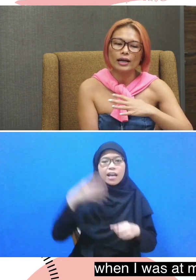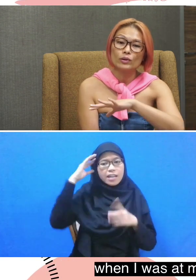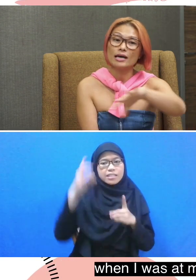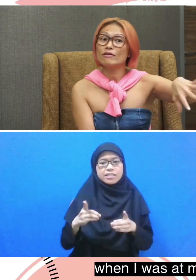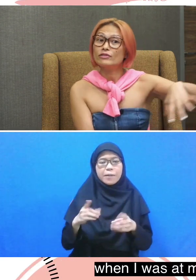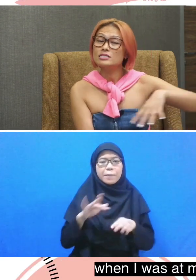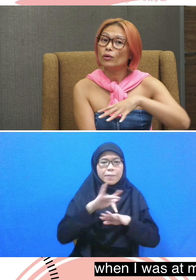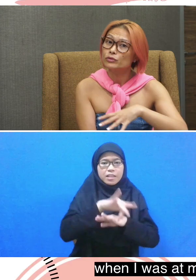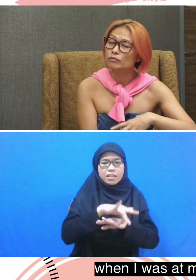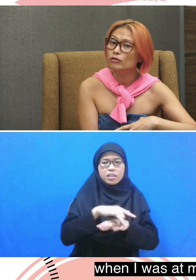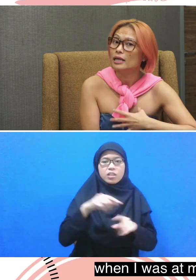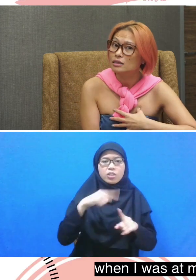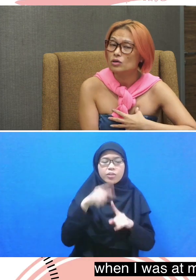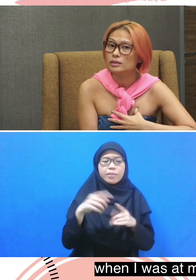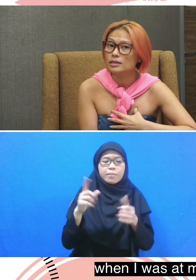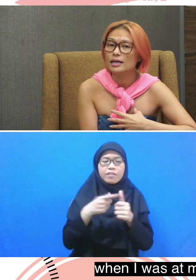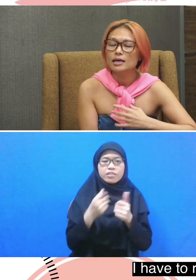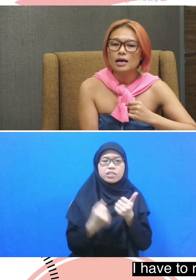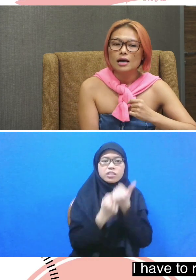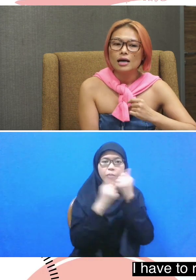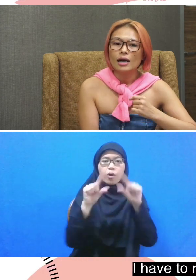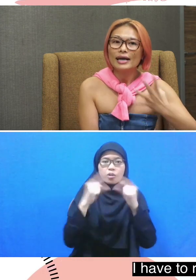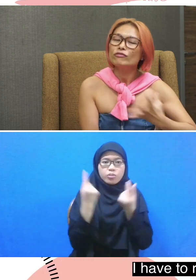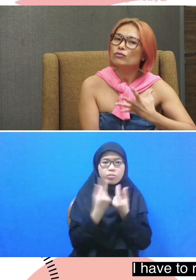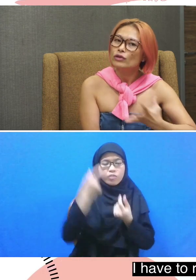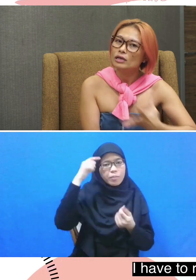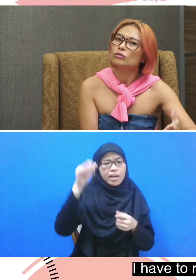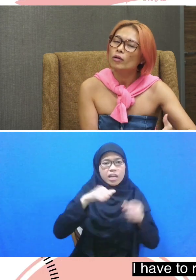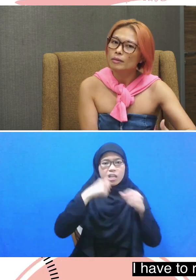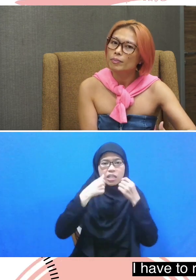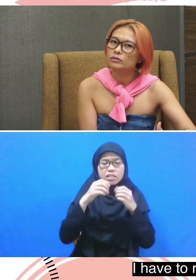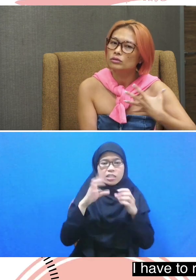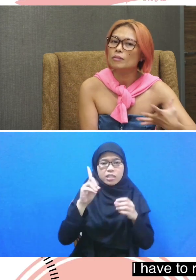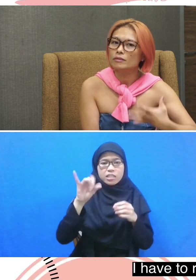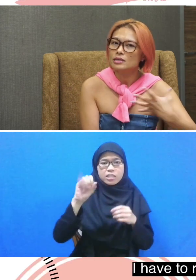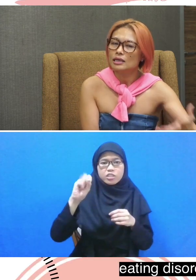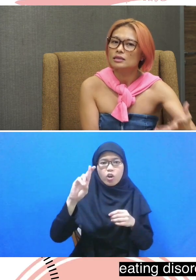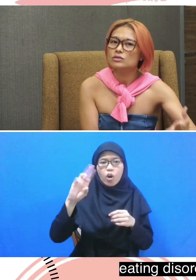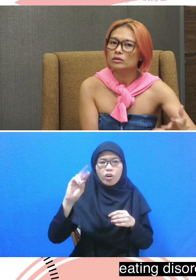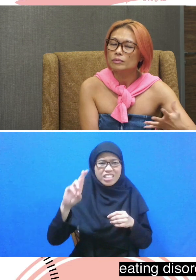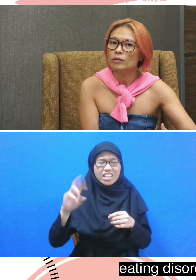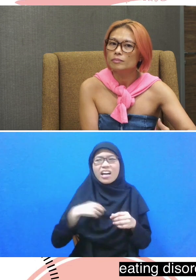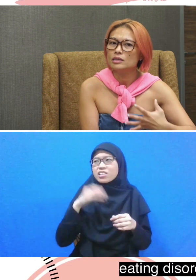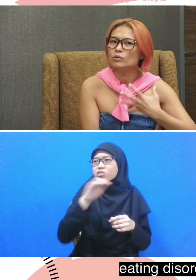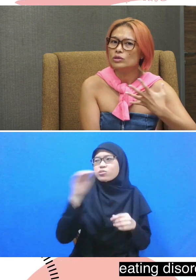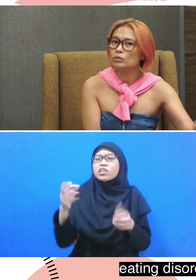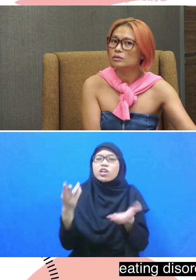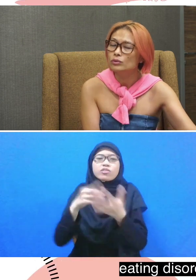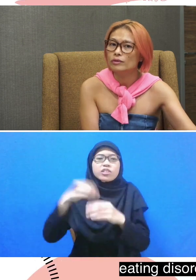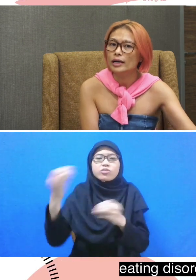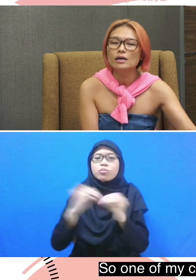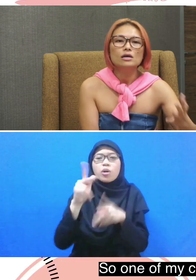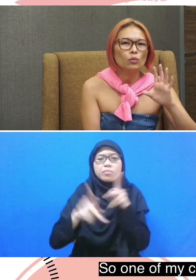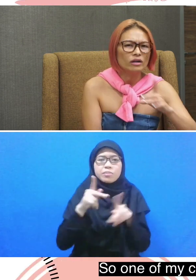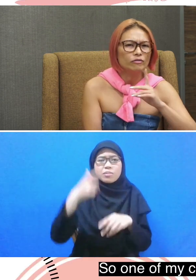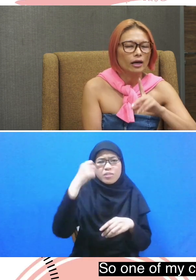when I was at my first support group for my eating disorder that I have to reach out to more people to talk about this eating disorder problem because it was so taboo,